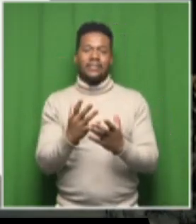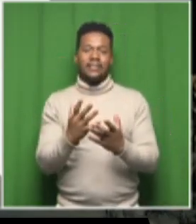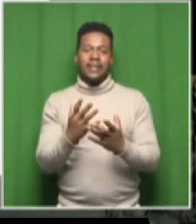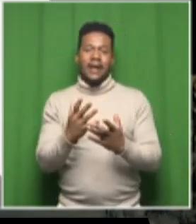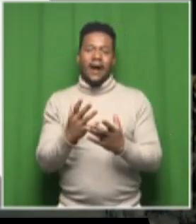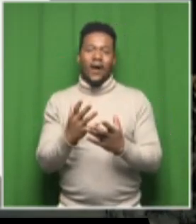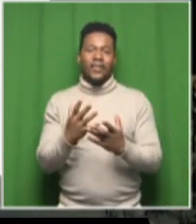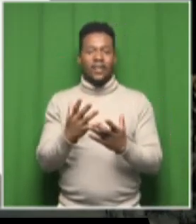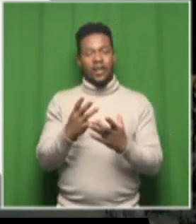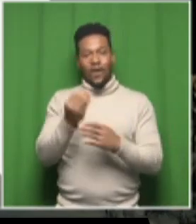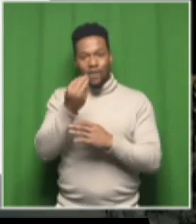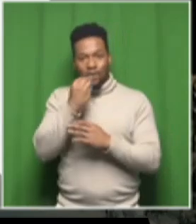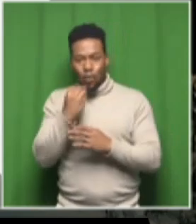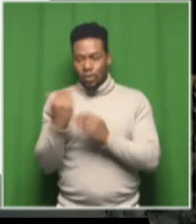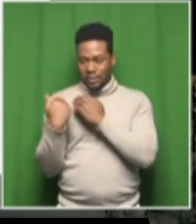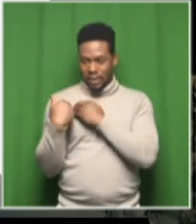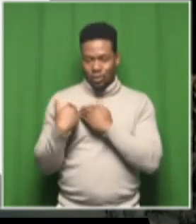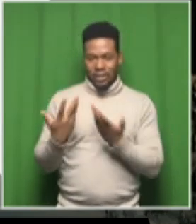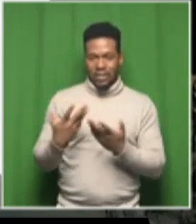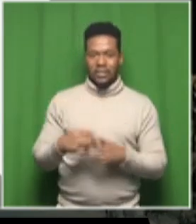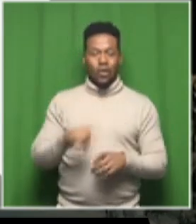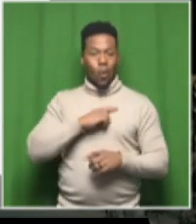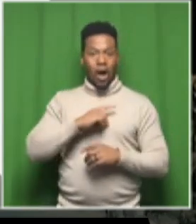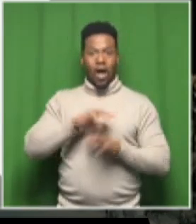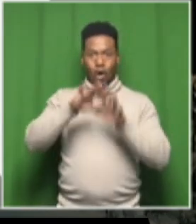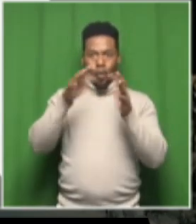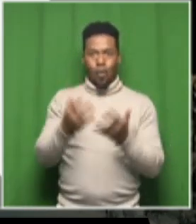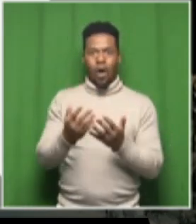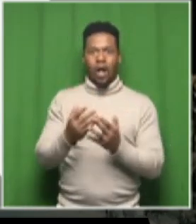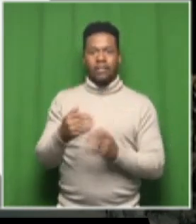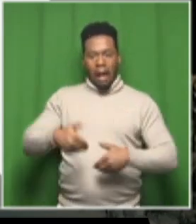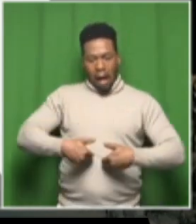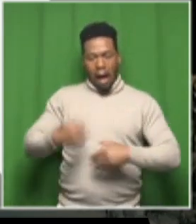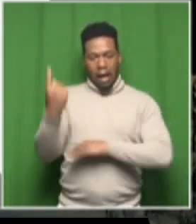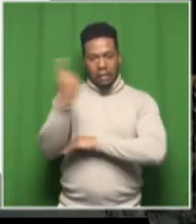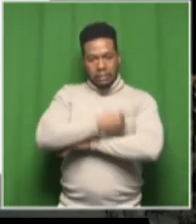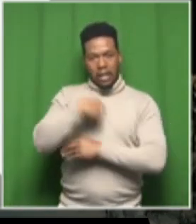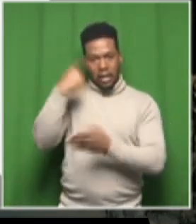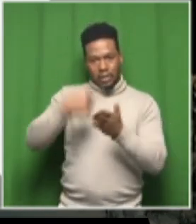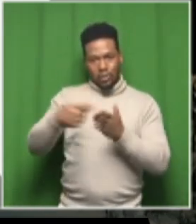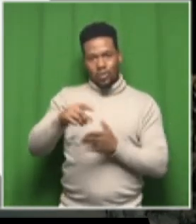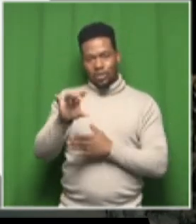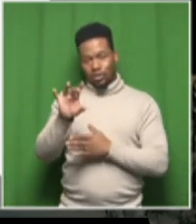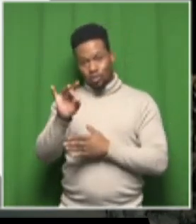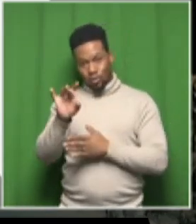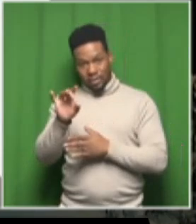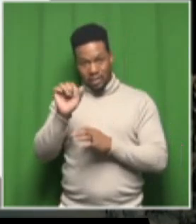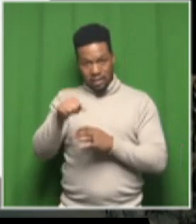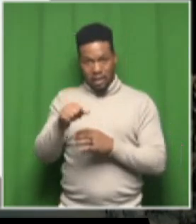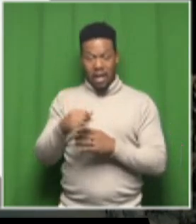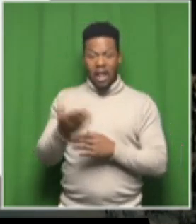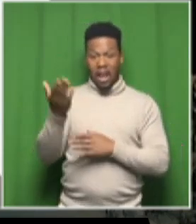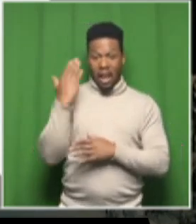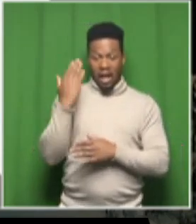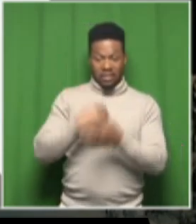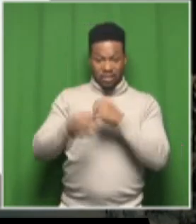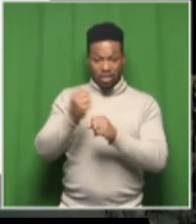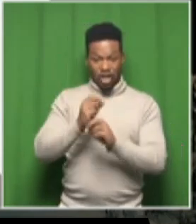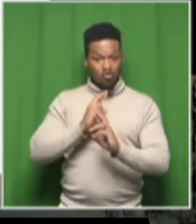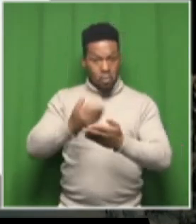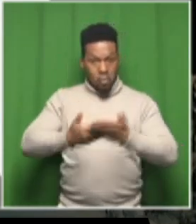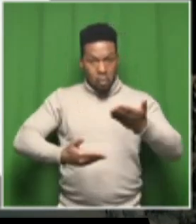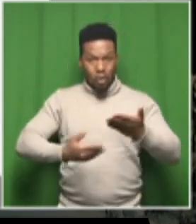food insecurity at large. This is World Hunger Day approaches next Tuesday. We know that last year, the 2023 Global Report on Food Crisis